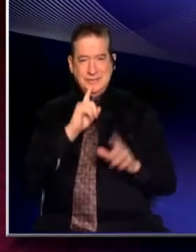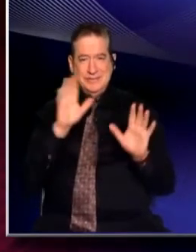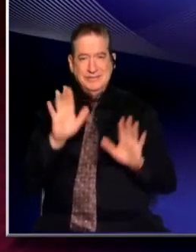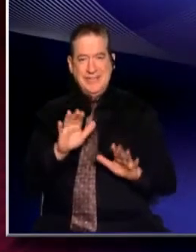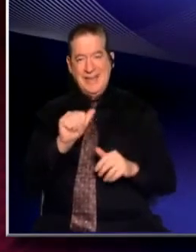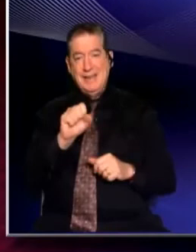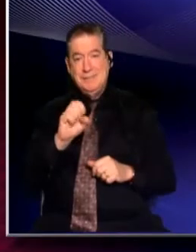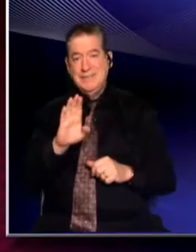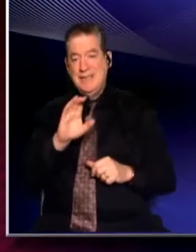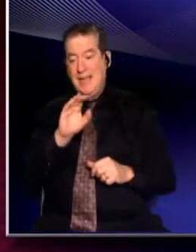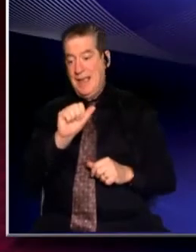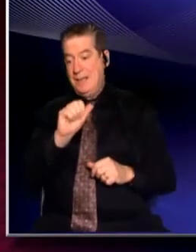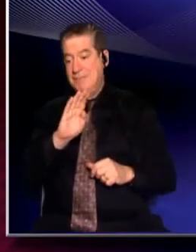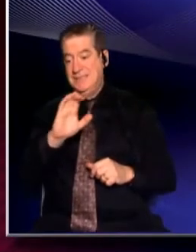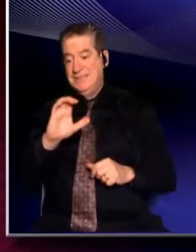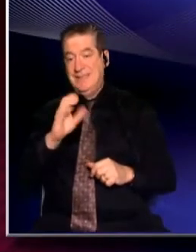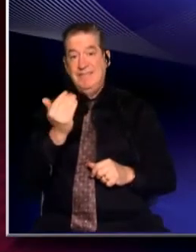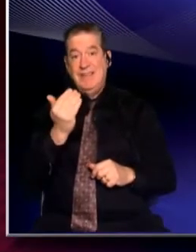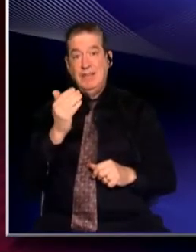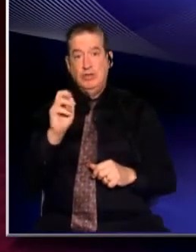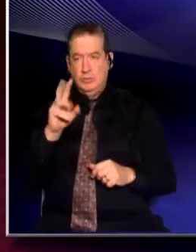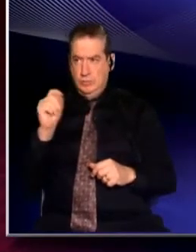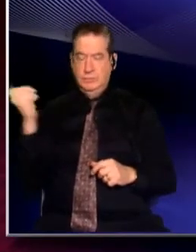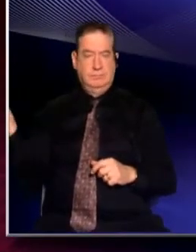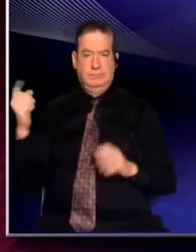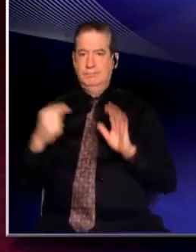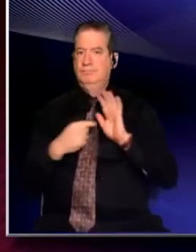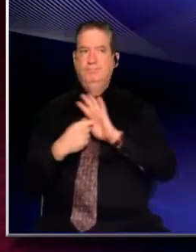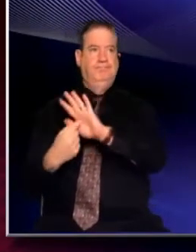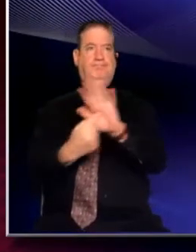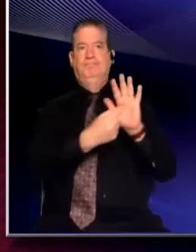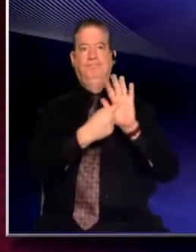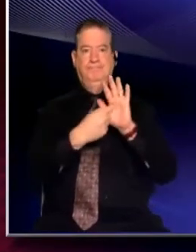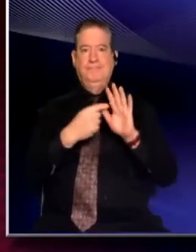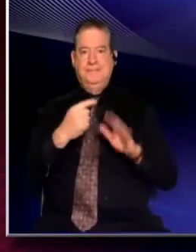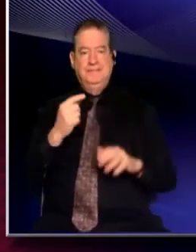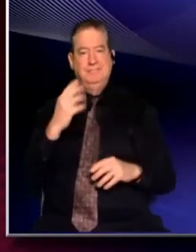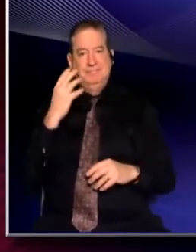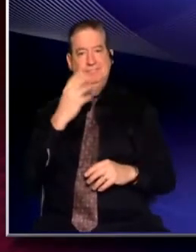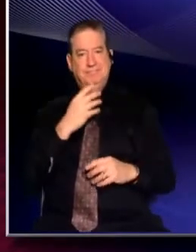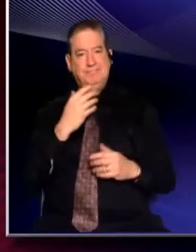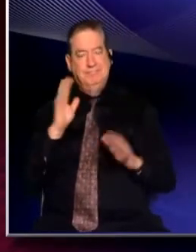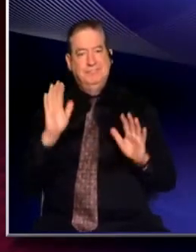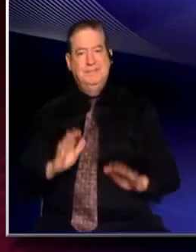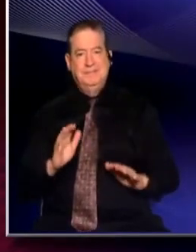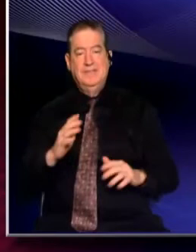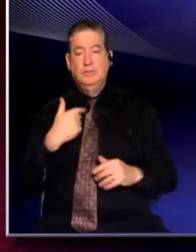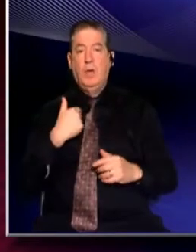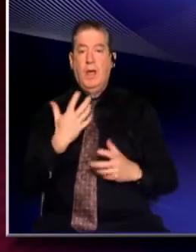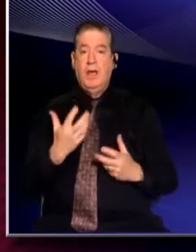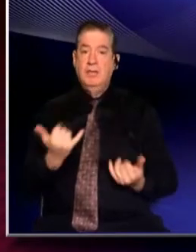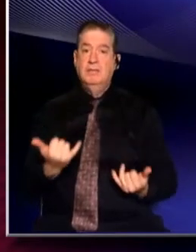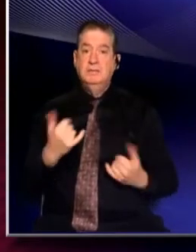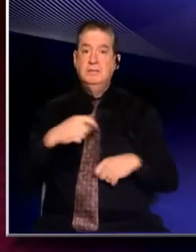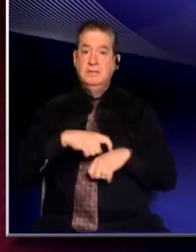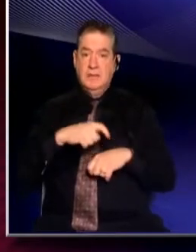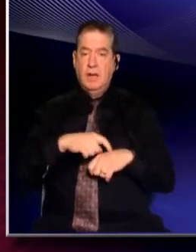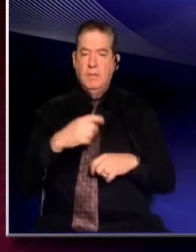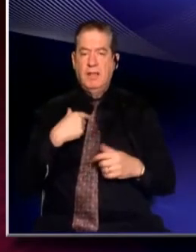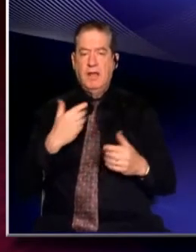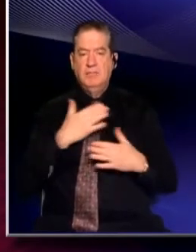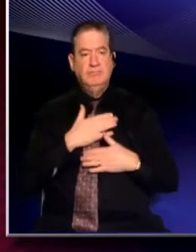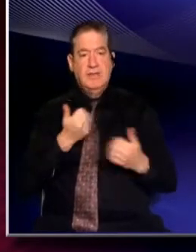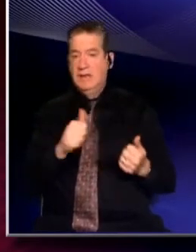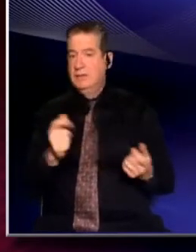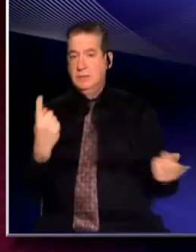ABC 15 News has put us on the map in a positive way. So those are just a couple of highlights I'd like to point out, and at this time, I'd love to entertain